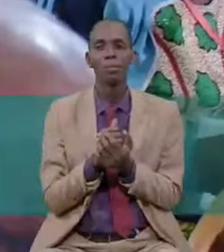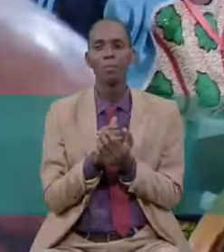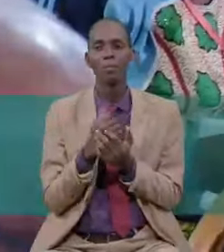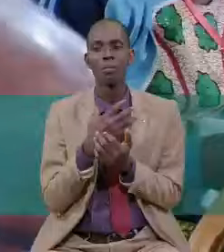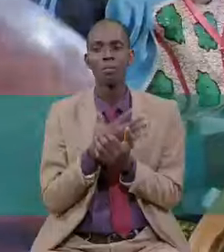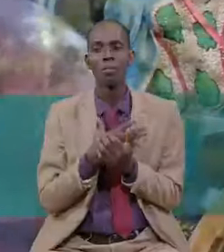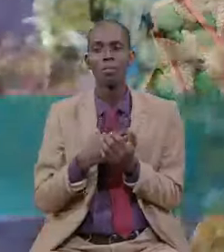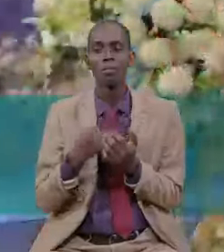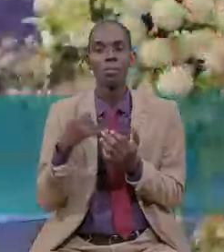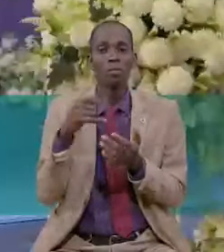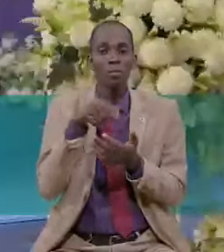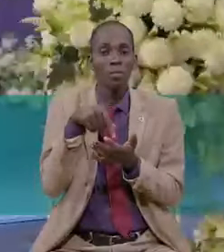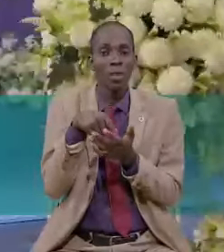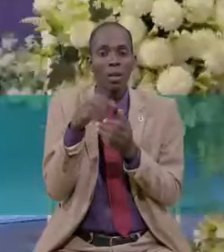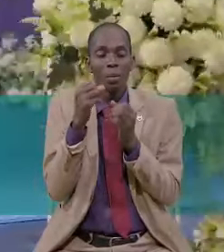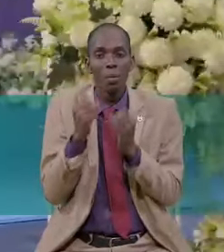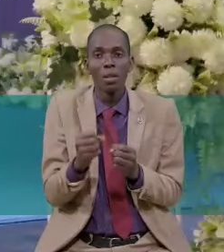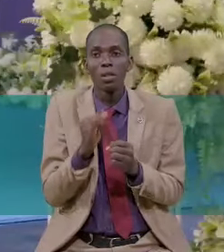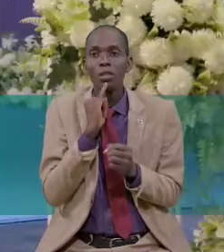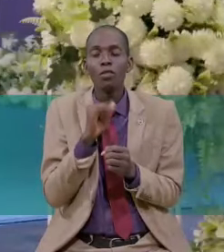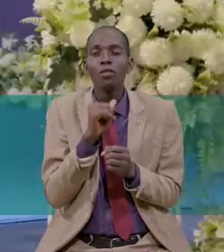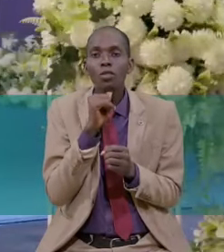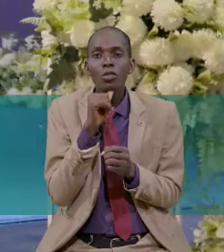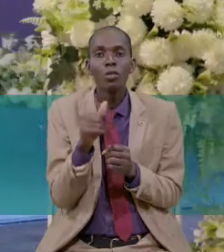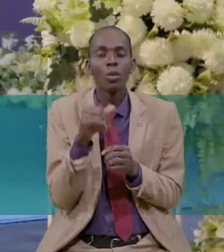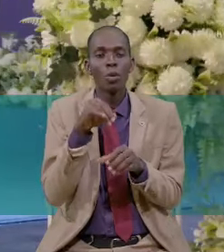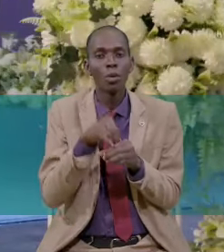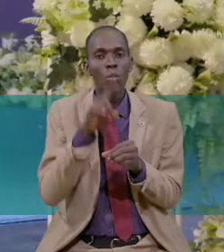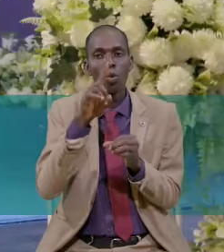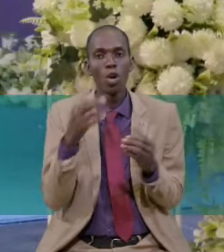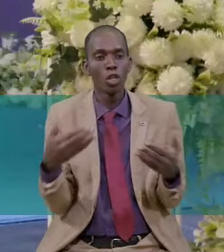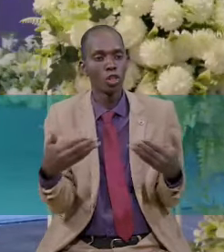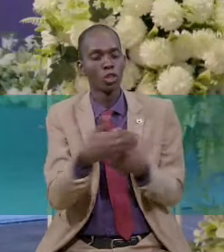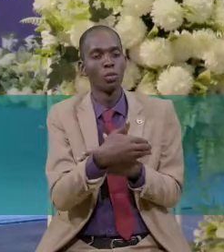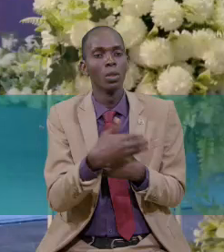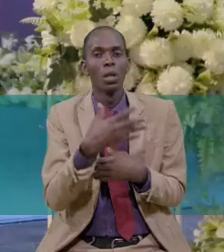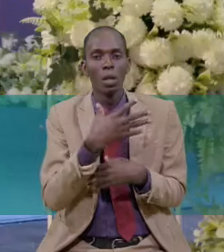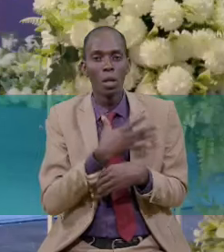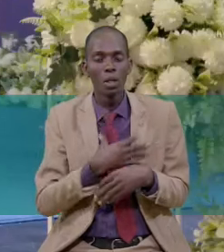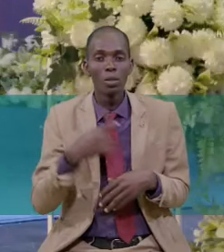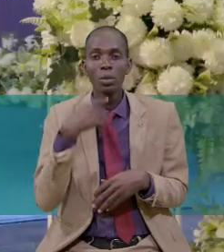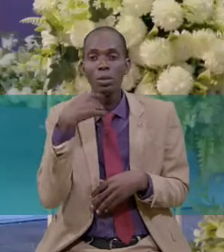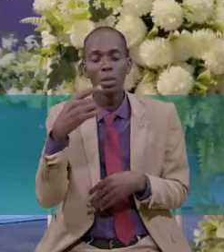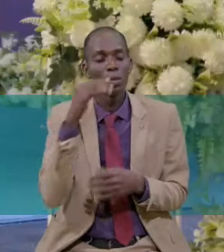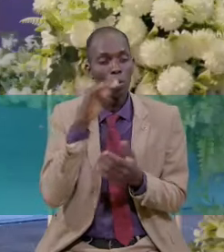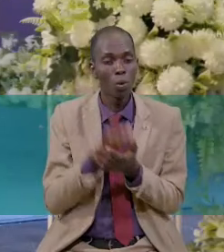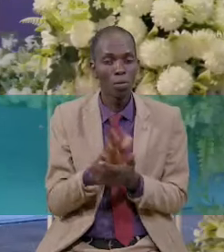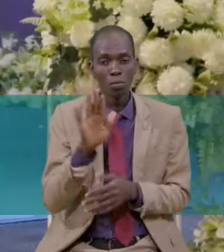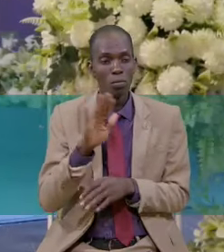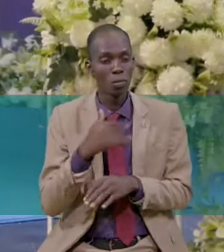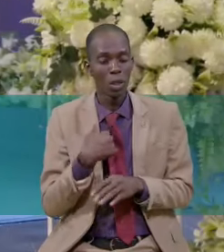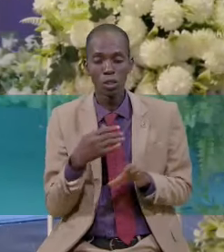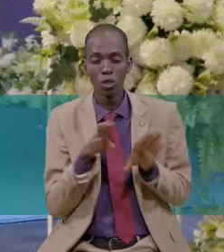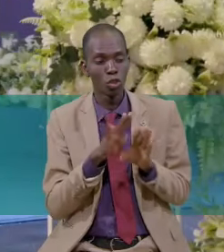His power is not in one room that you lock up and you tell your wife, don't go to that room. You tell the